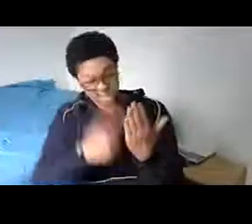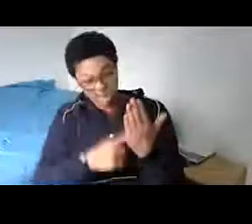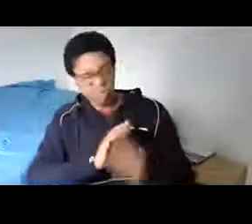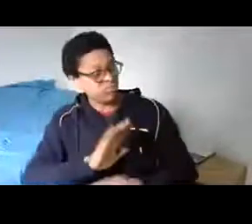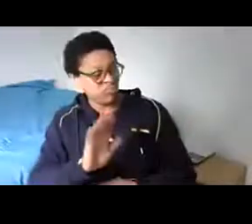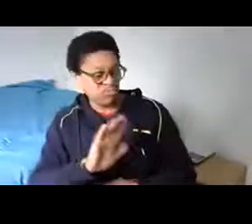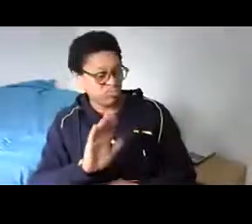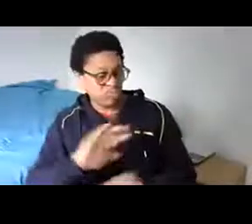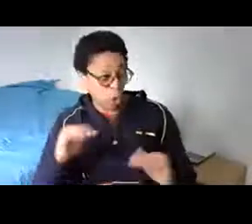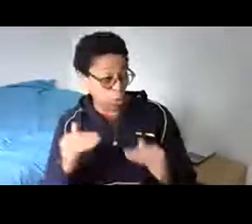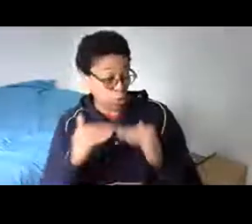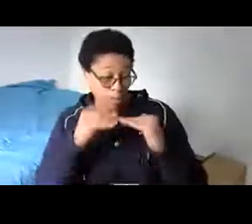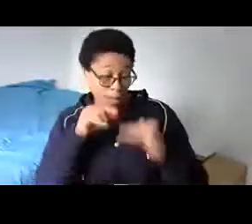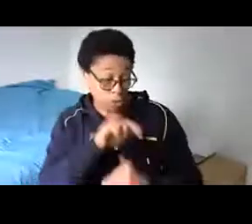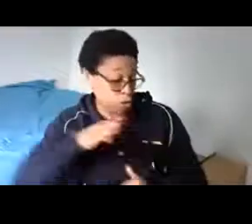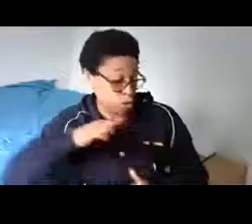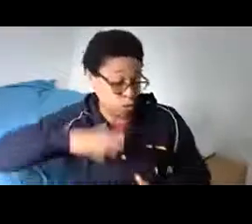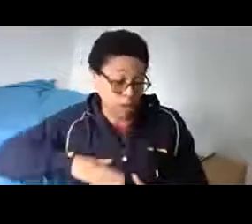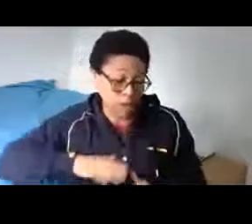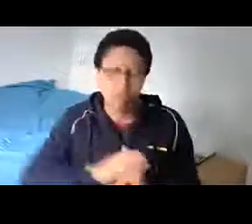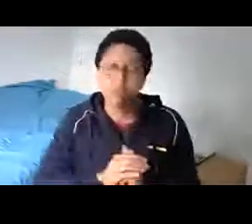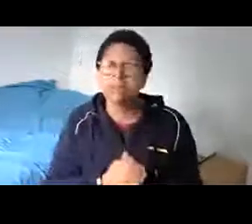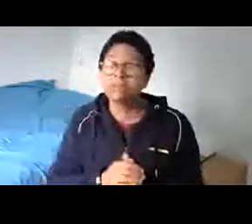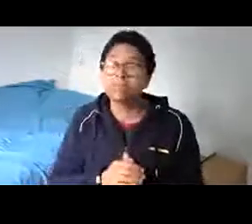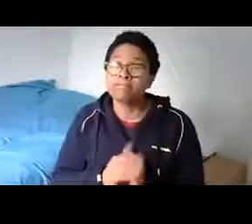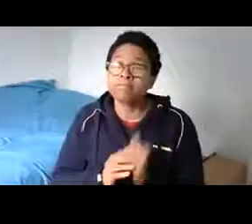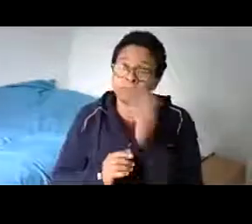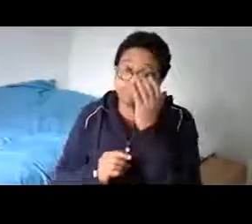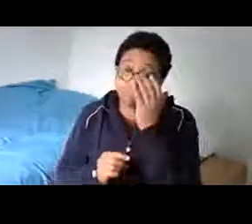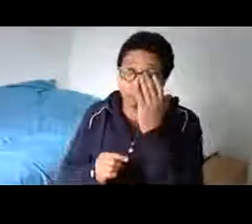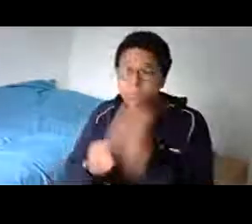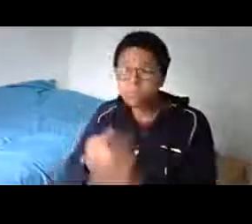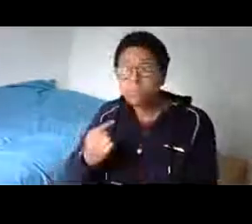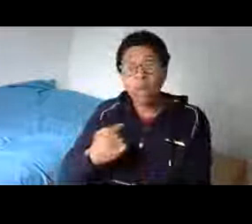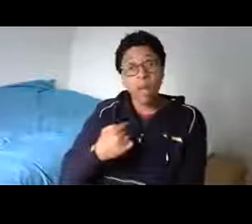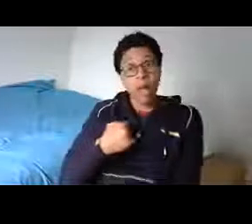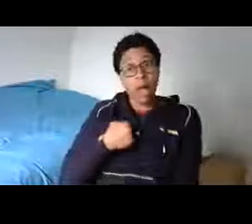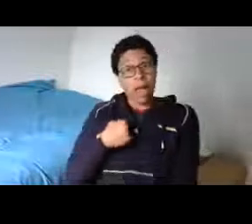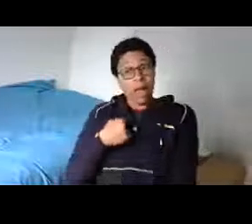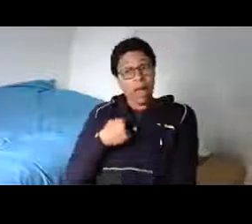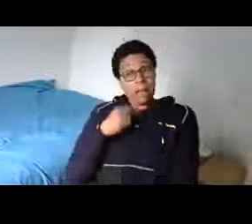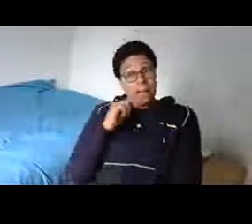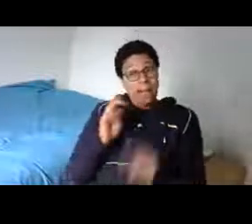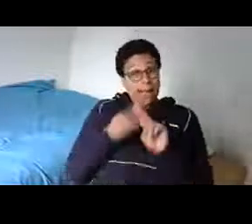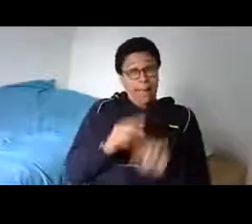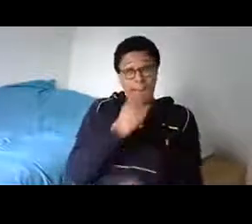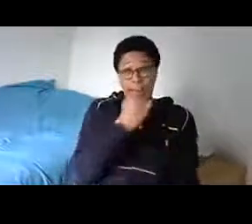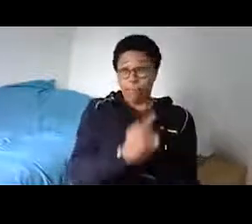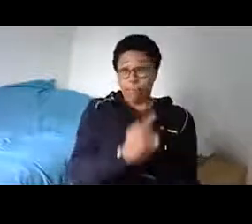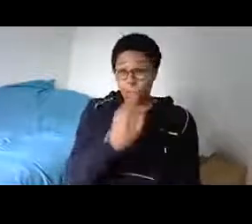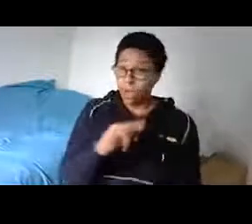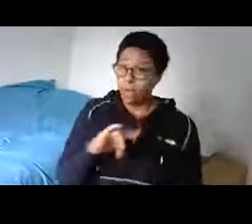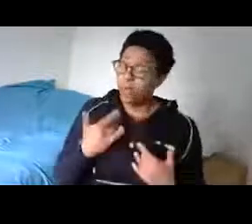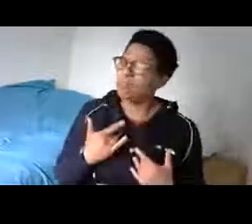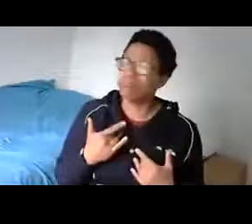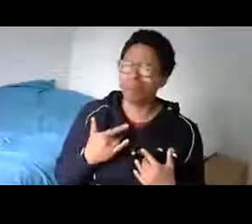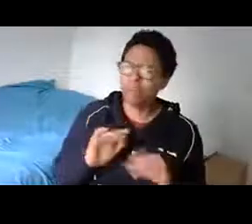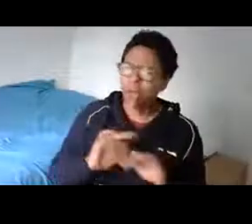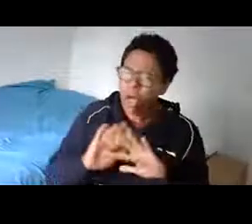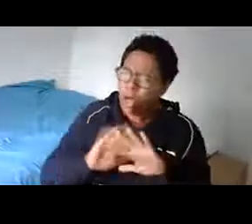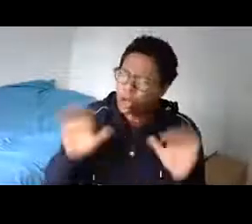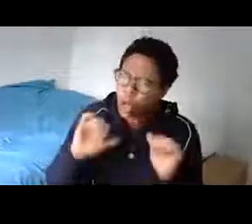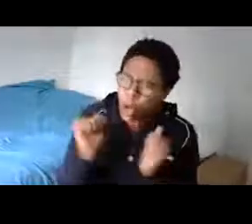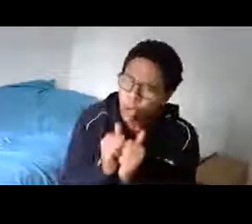eligible, then I would say it's probably best to, especially in Merton, to kind of talk to Merton